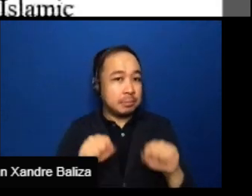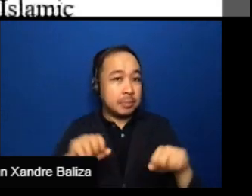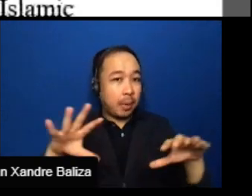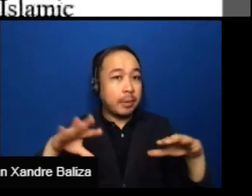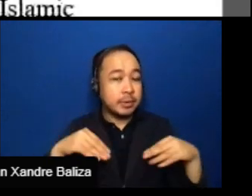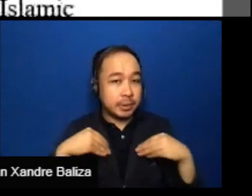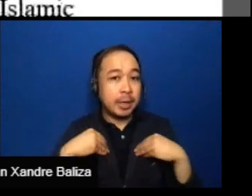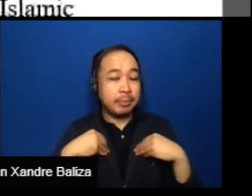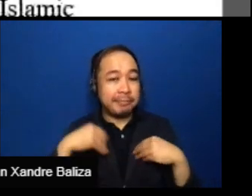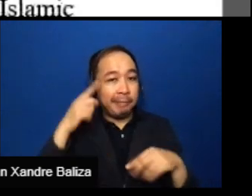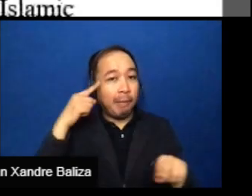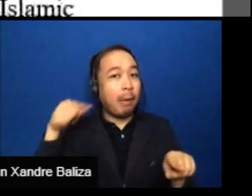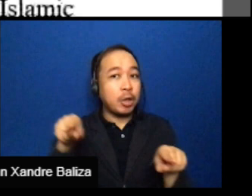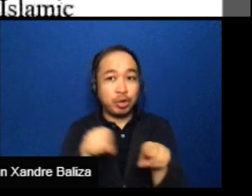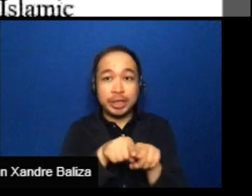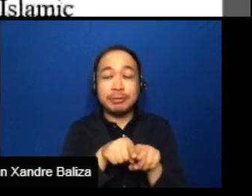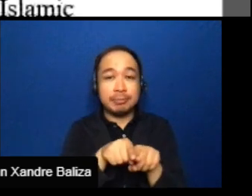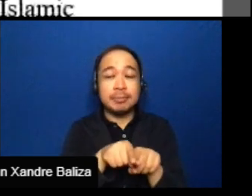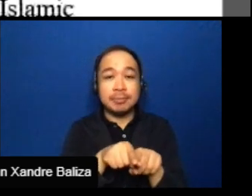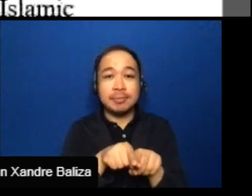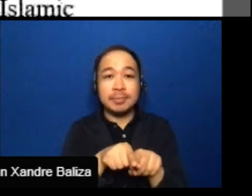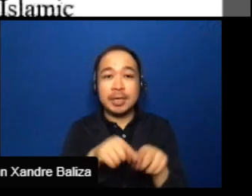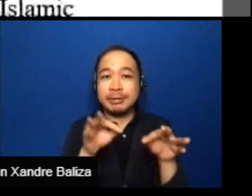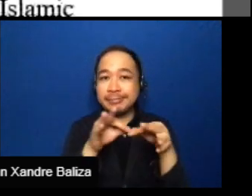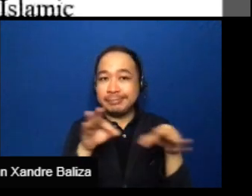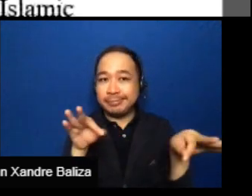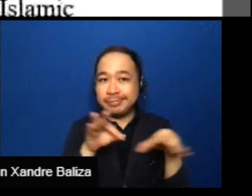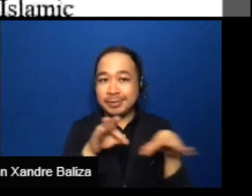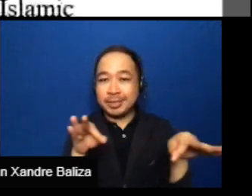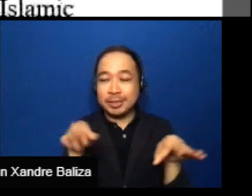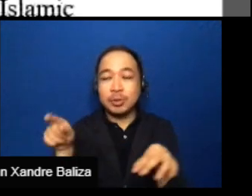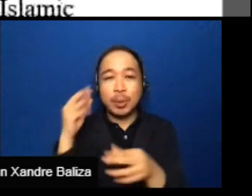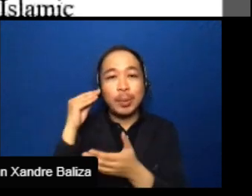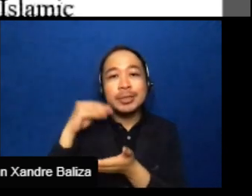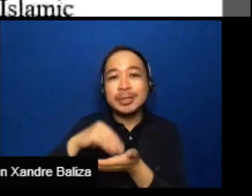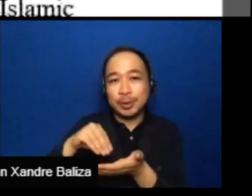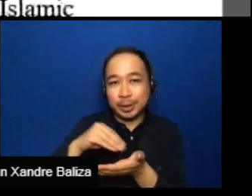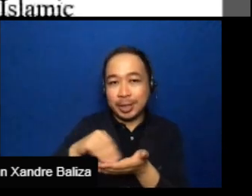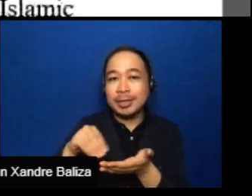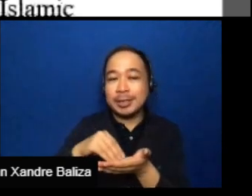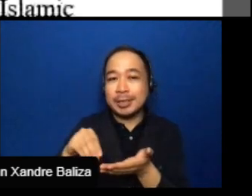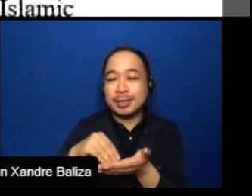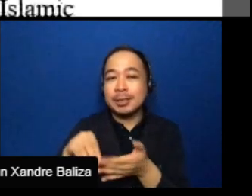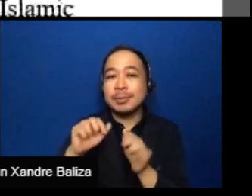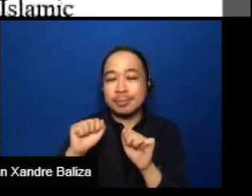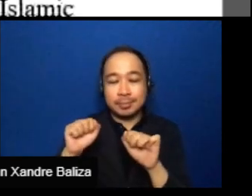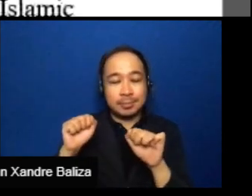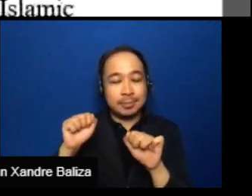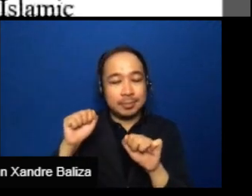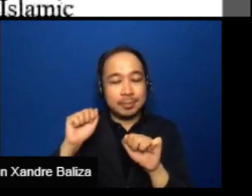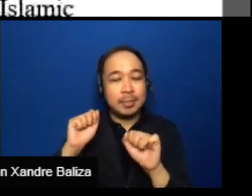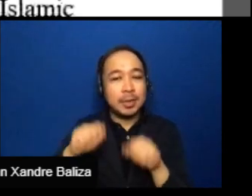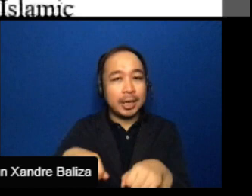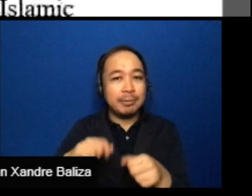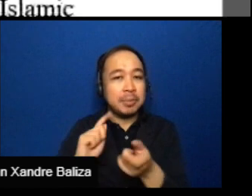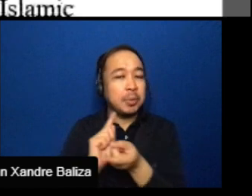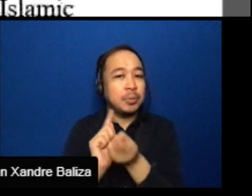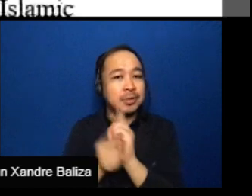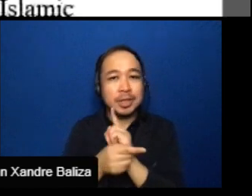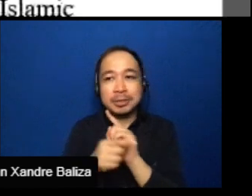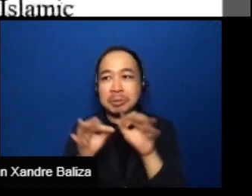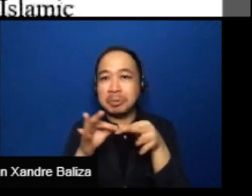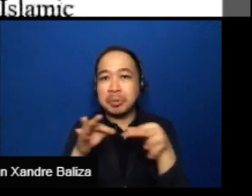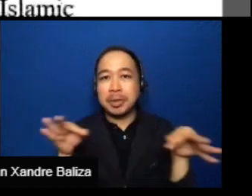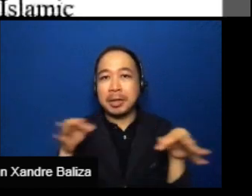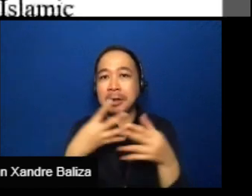all agree for this formulation, and the Secretariat will make the relevant language reflected